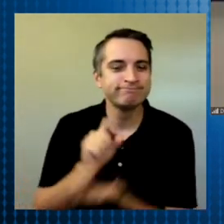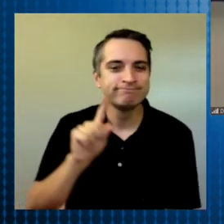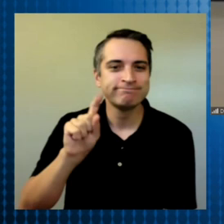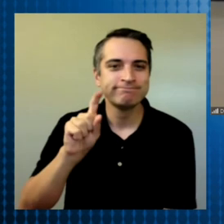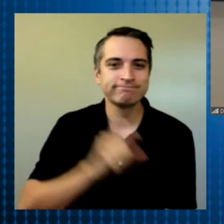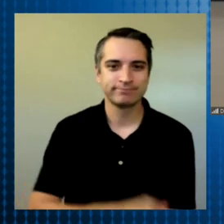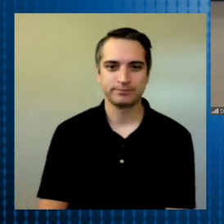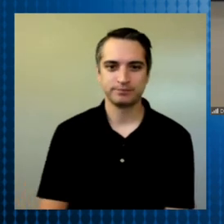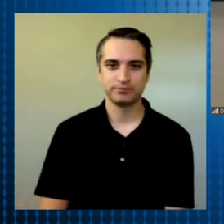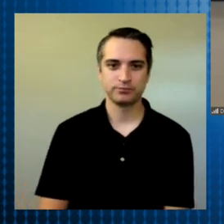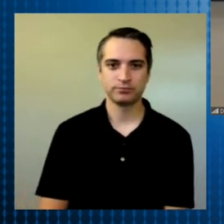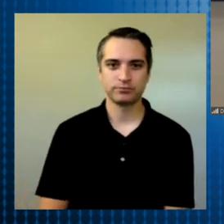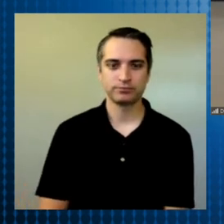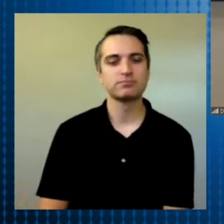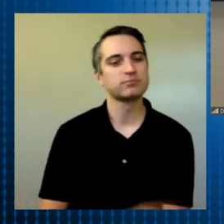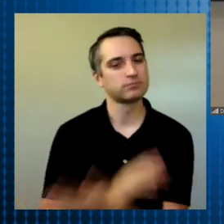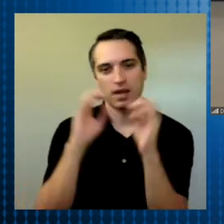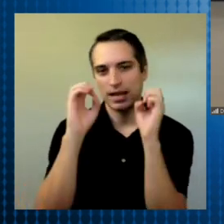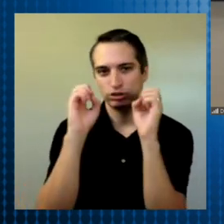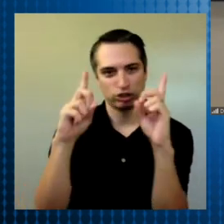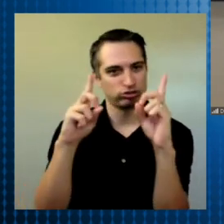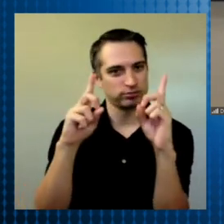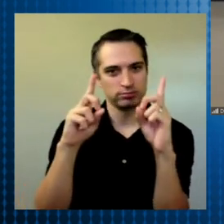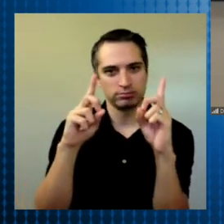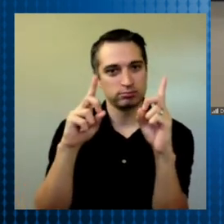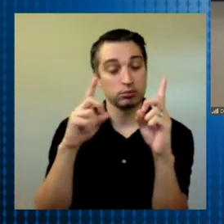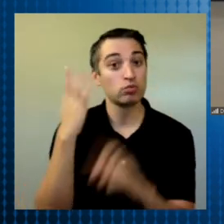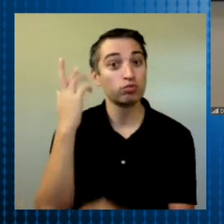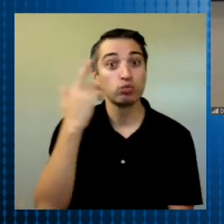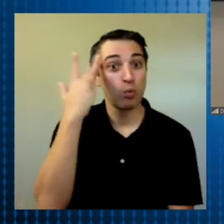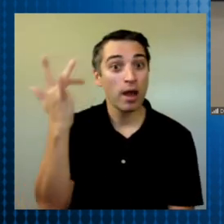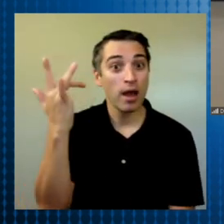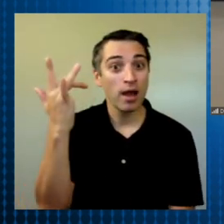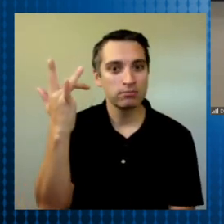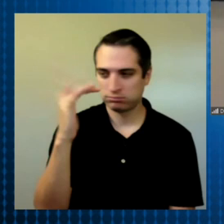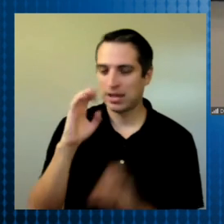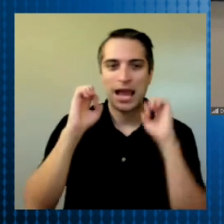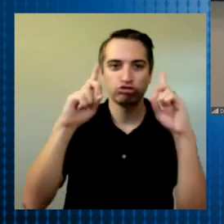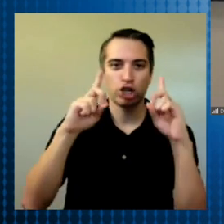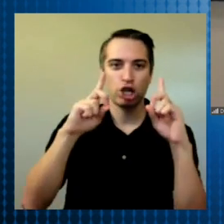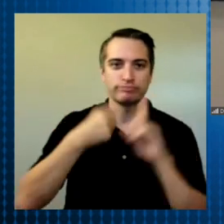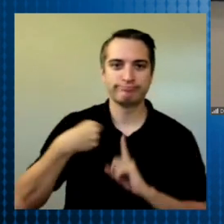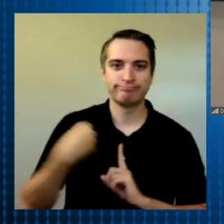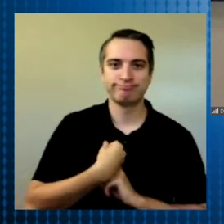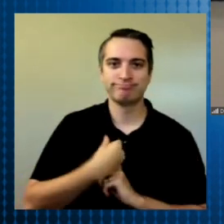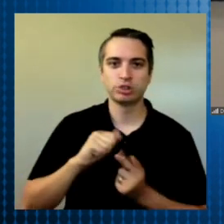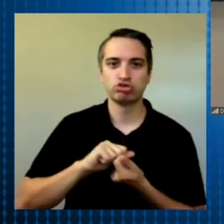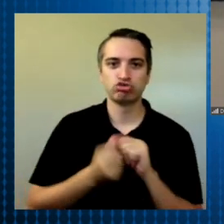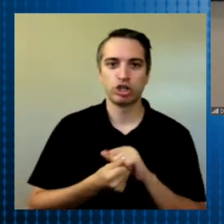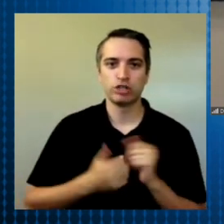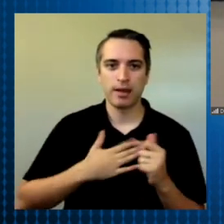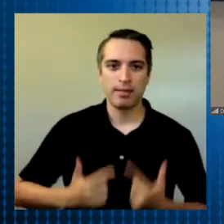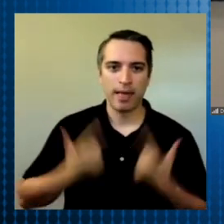I'm education, because that's what changed my life. A lot of stuff in education. I don't want to go sound